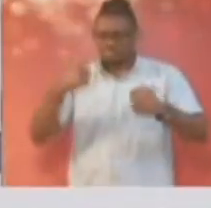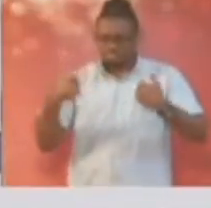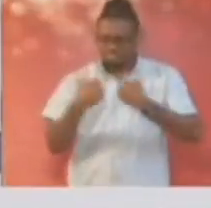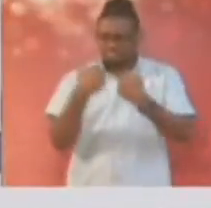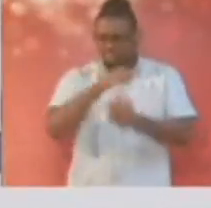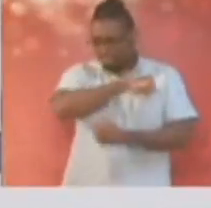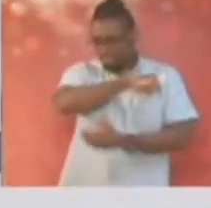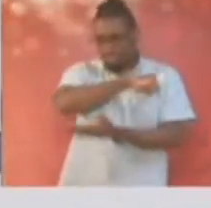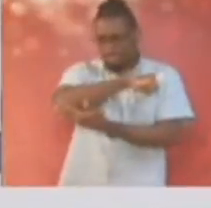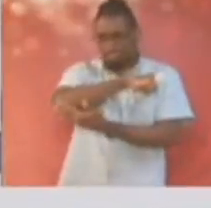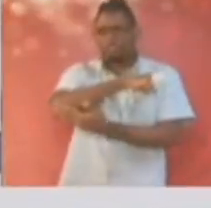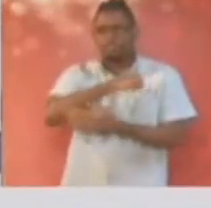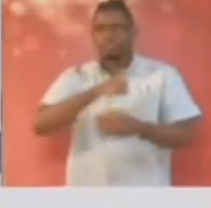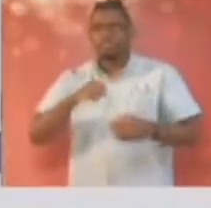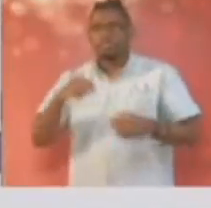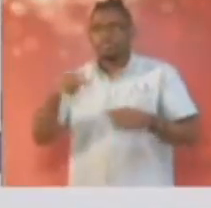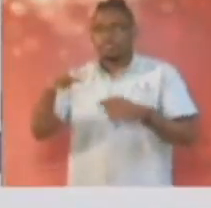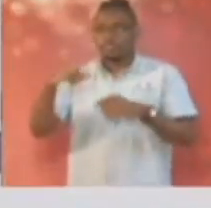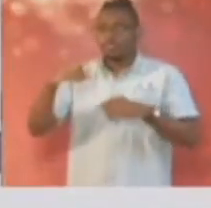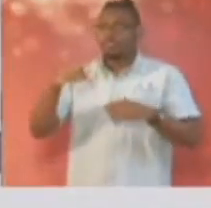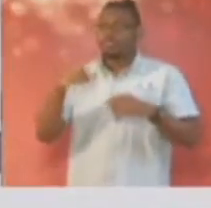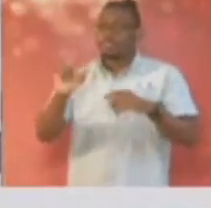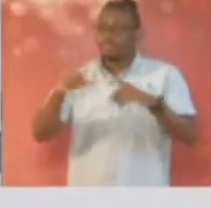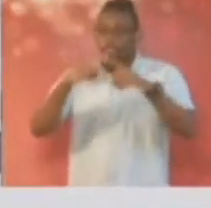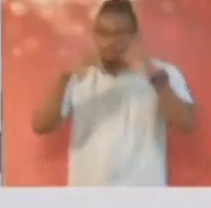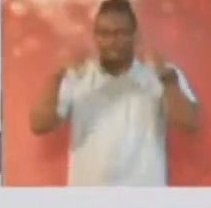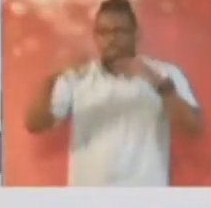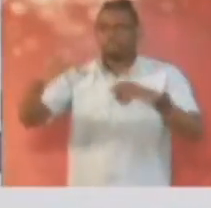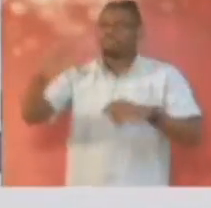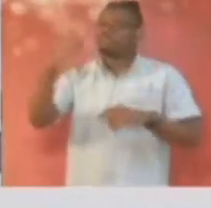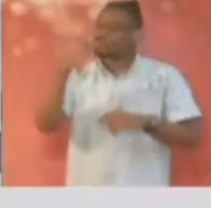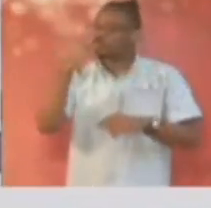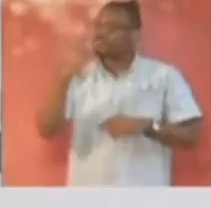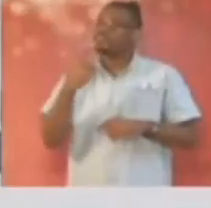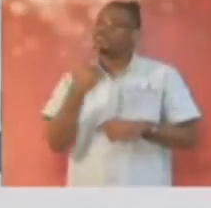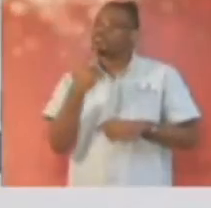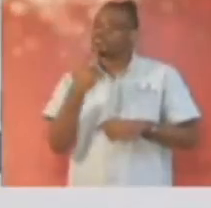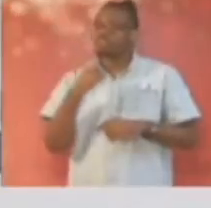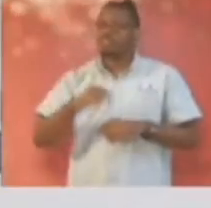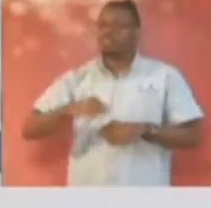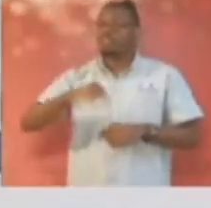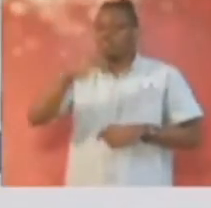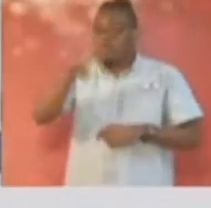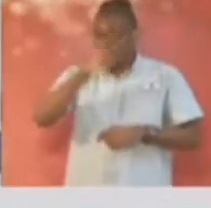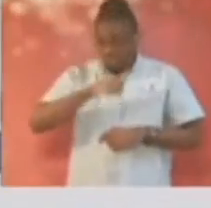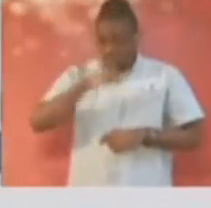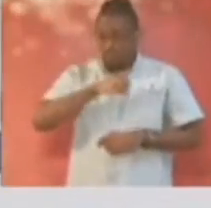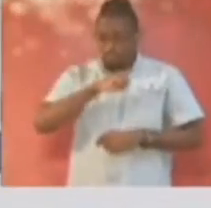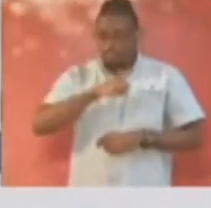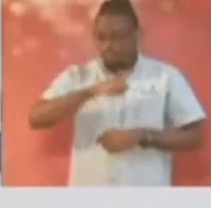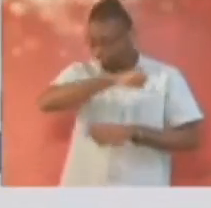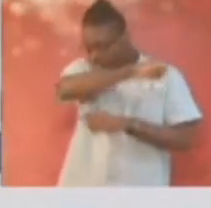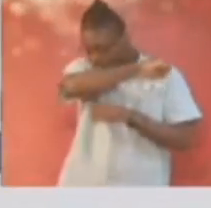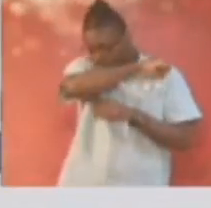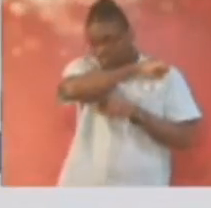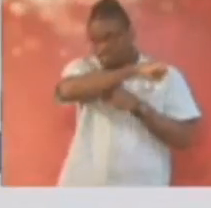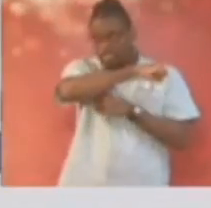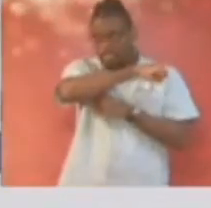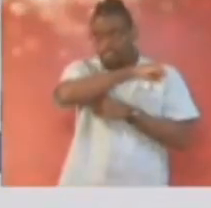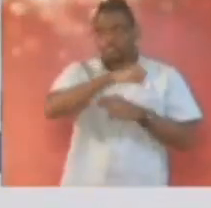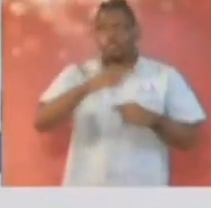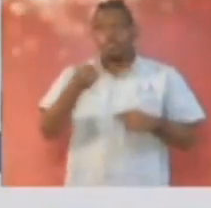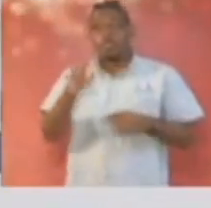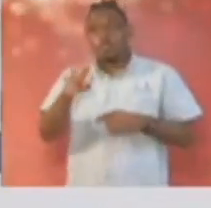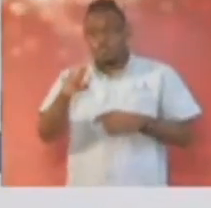Covering one's mouth and nose while coughing, sneezing. Use a tissue, handkerchief, or the flexed elbow